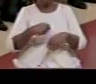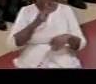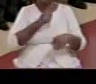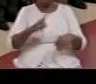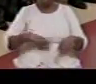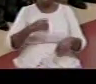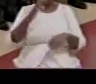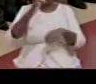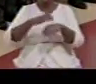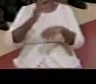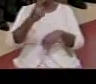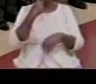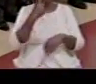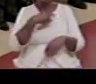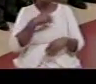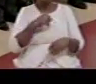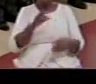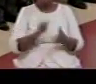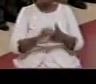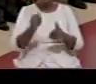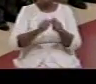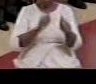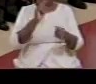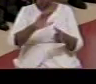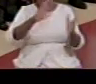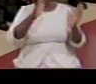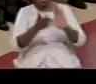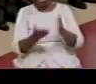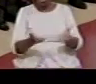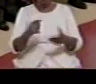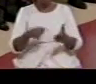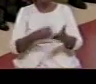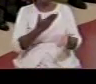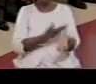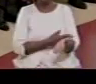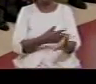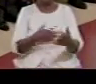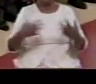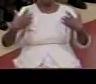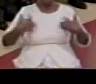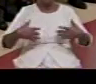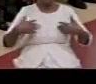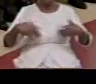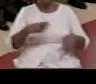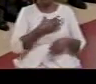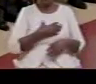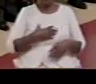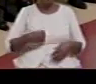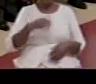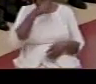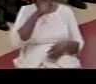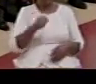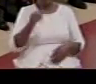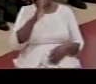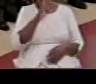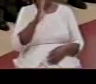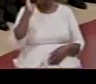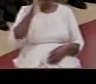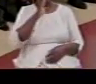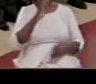And everyone present this morning, young and old, be mightily blessed of the Lord.